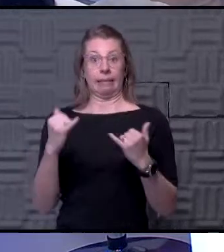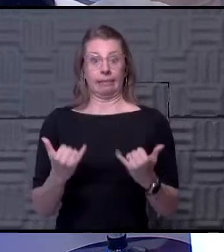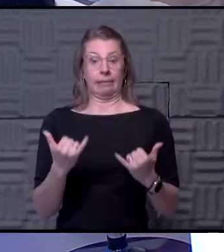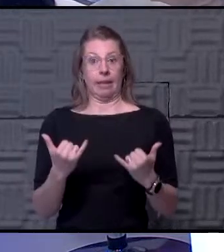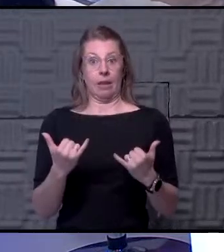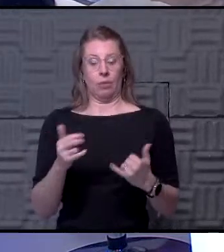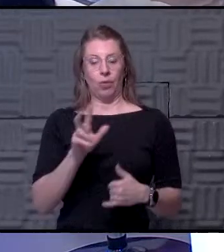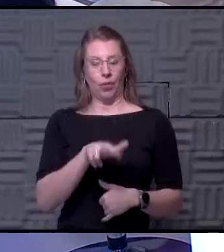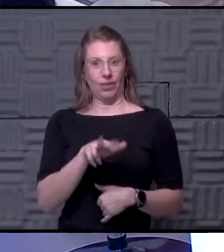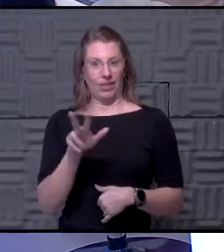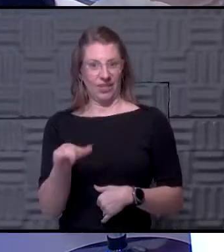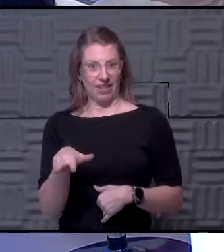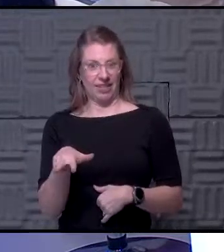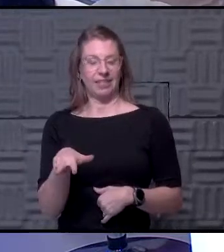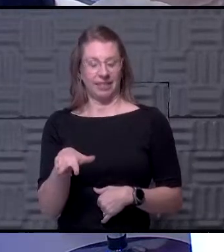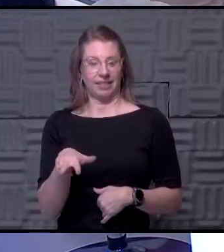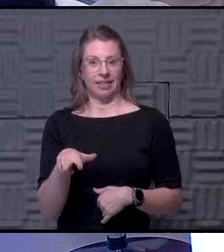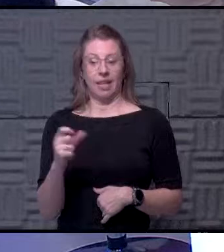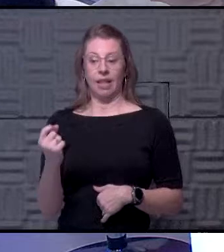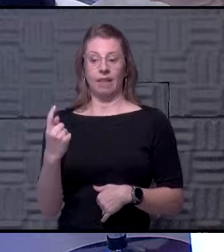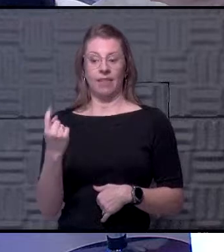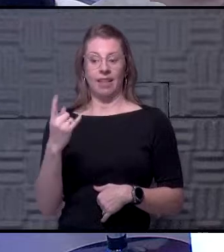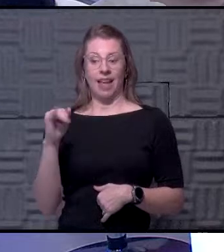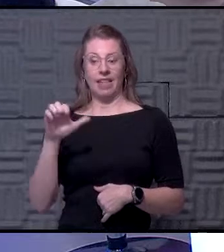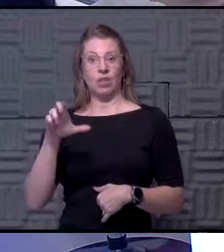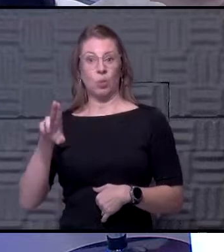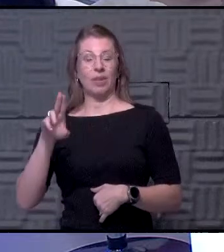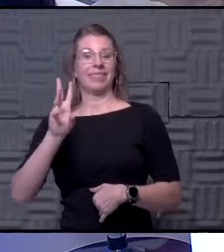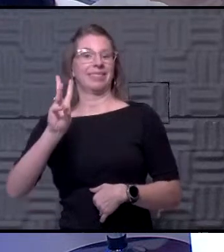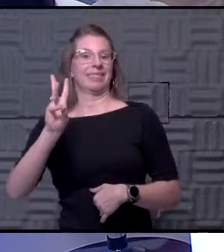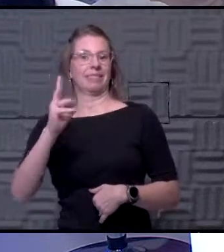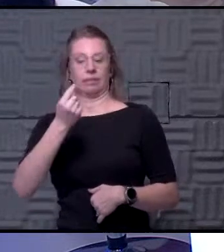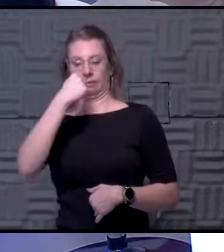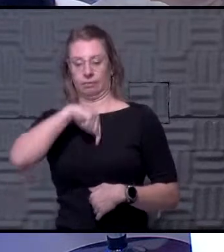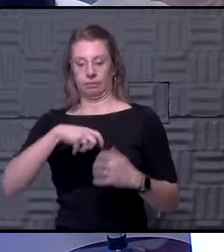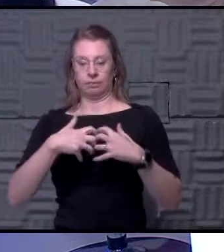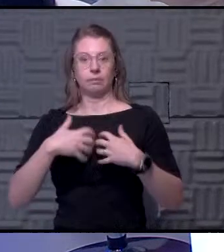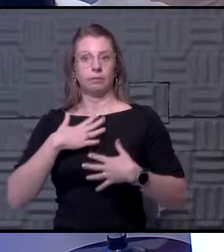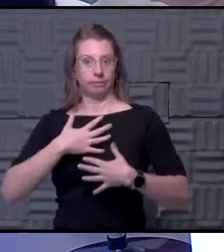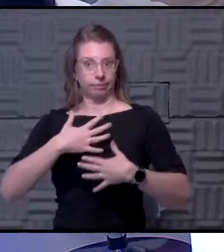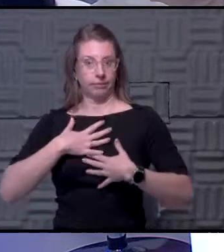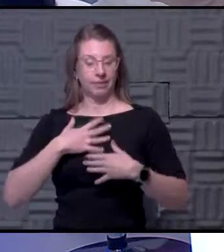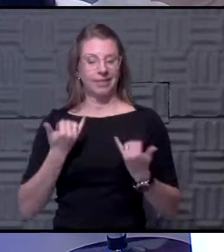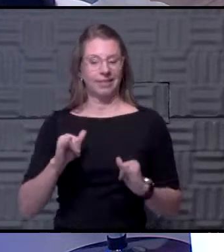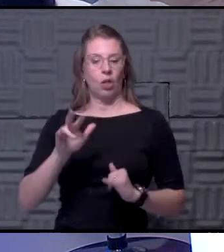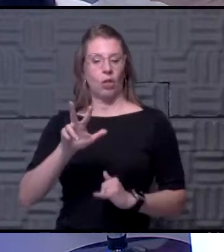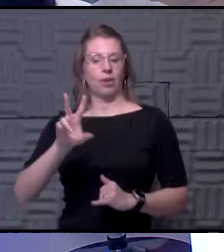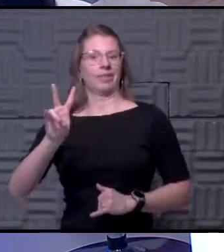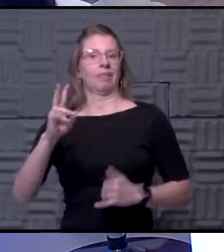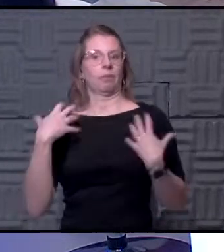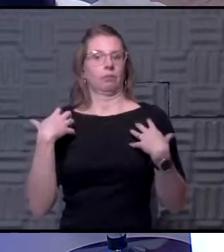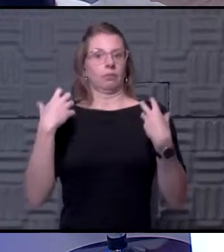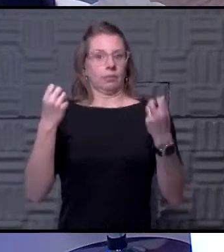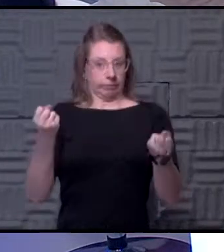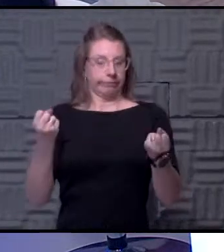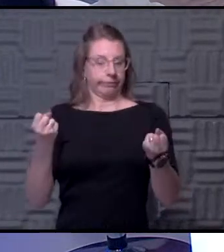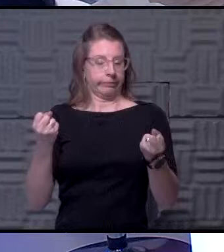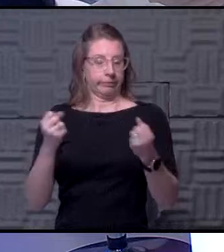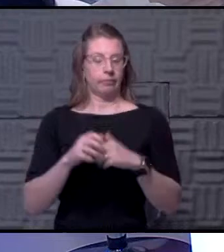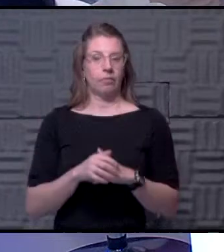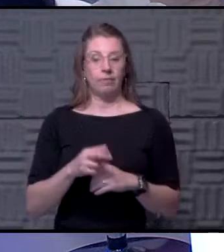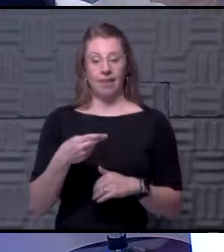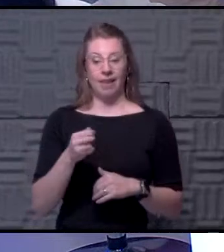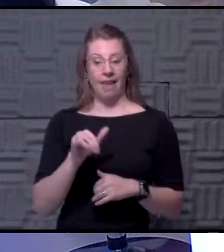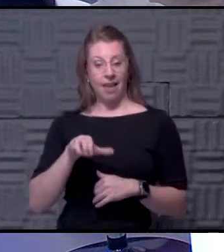infections, 33 currently, 11 in the ICU, 6 on the ventilator. We still do have 37 in that recovery period.